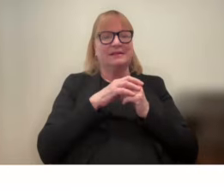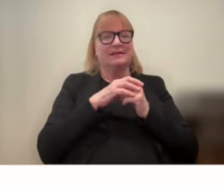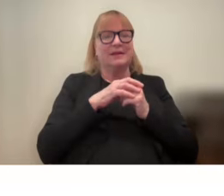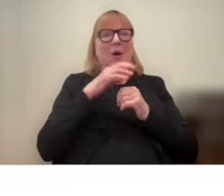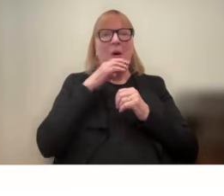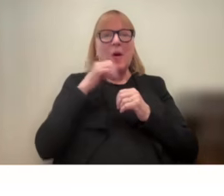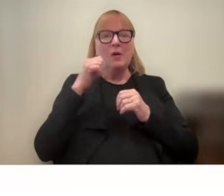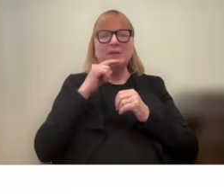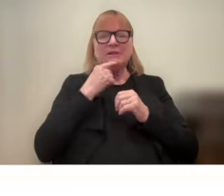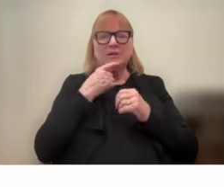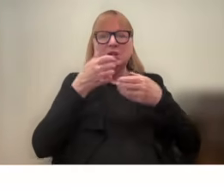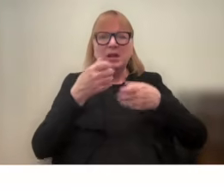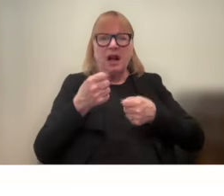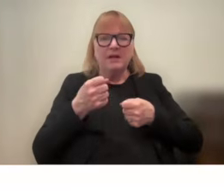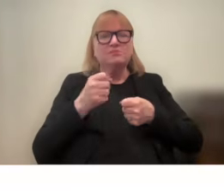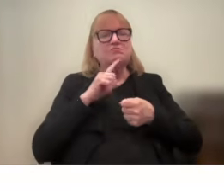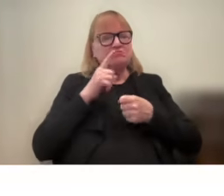older, serious, confident, certainly.